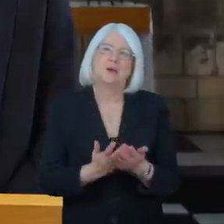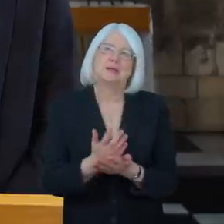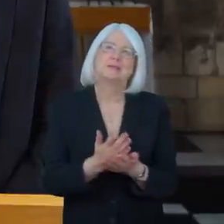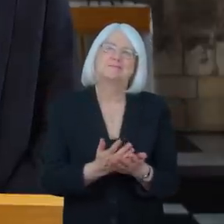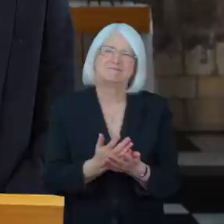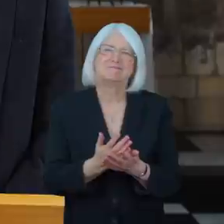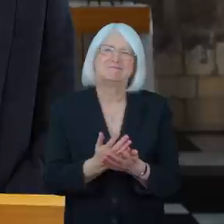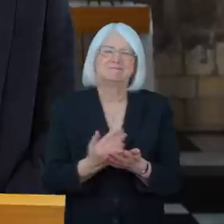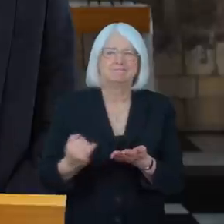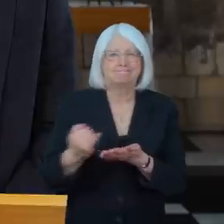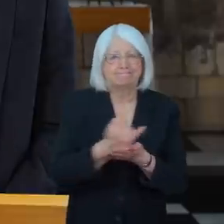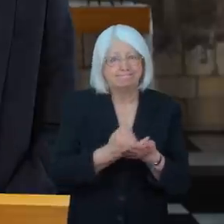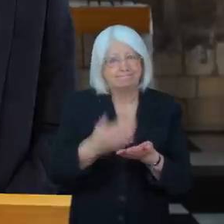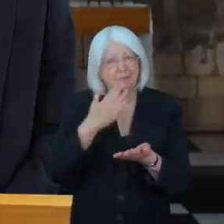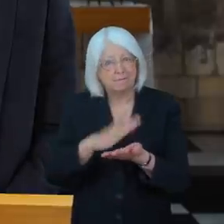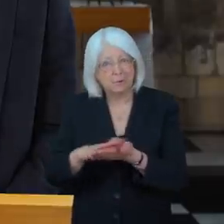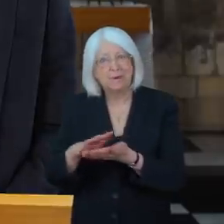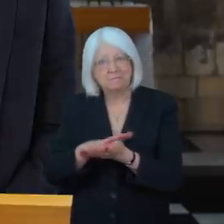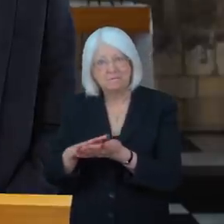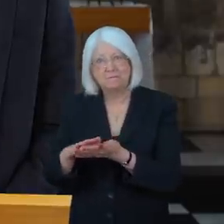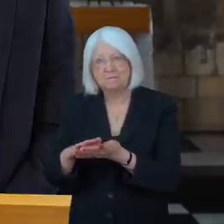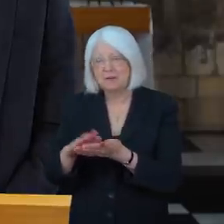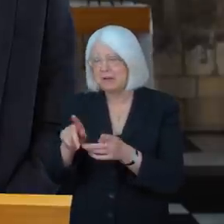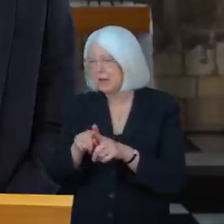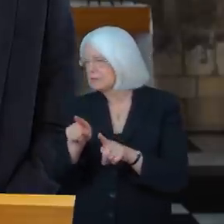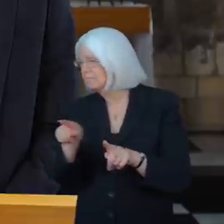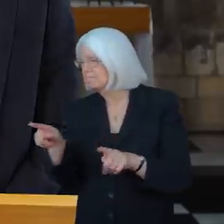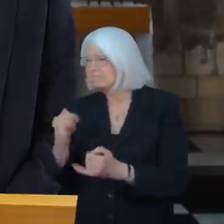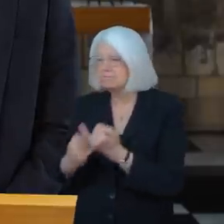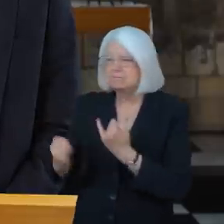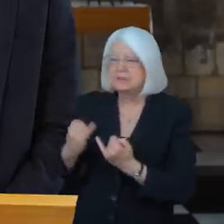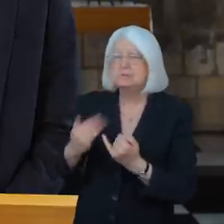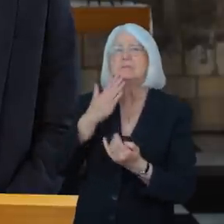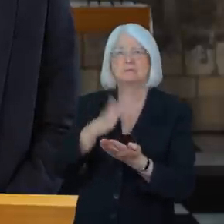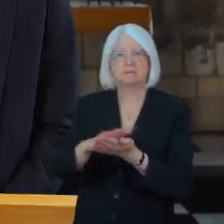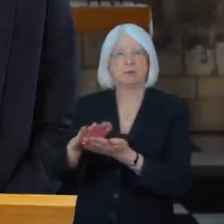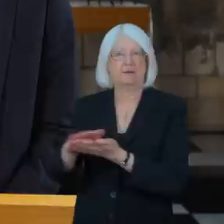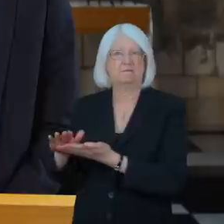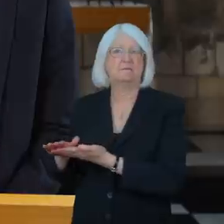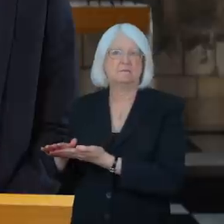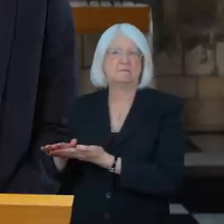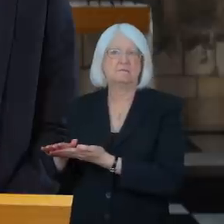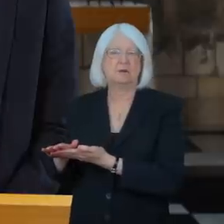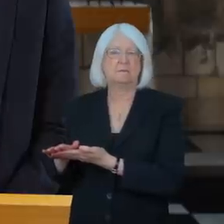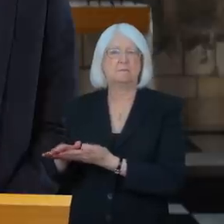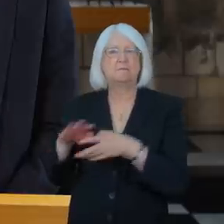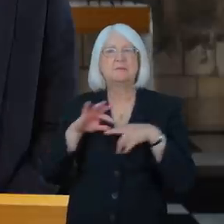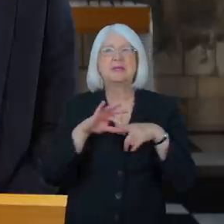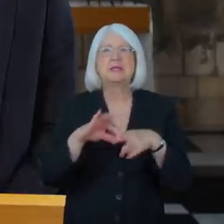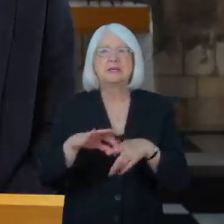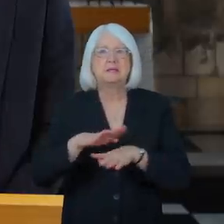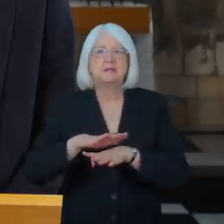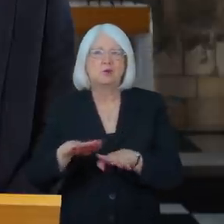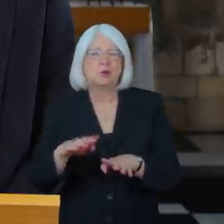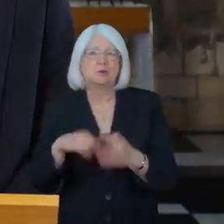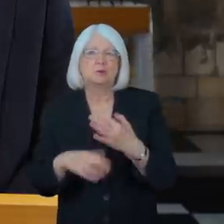bread, and forgive us our trespasses, as we forgive those who trespass against us. And lead